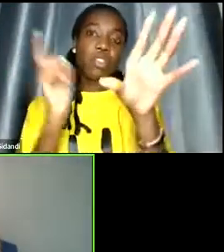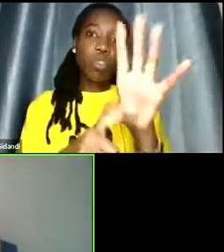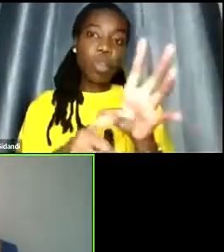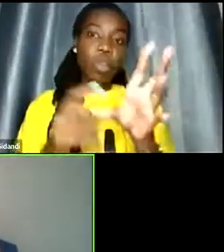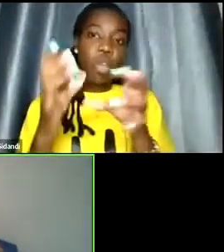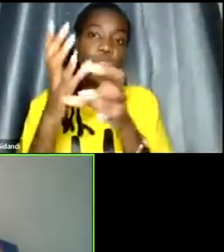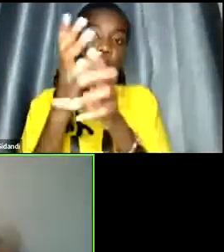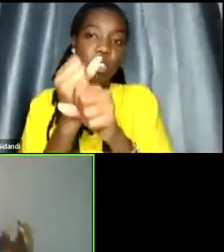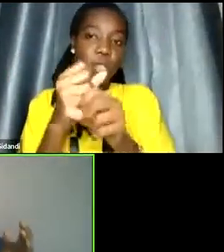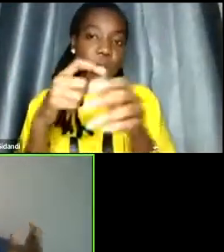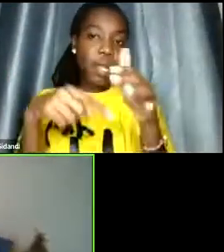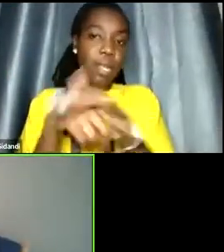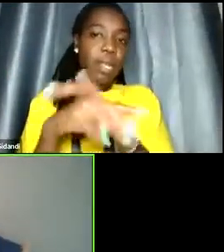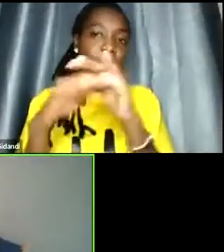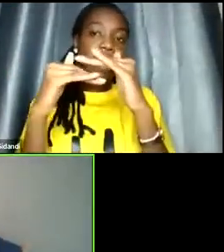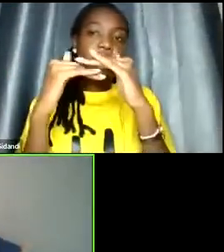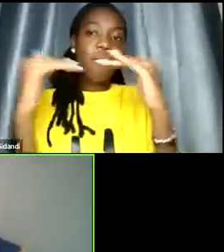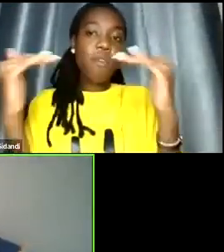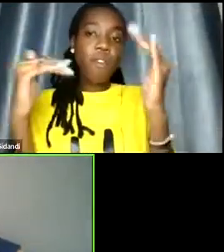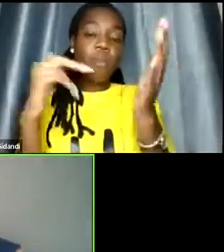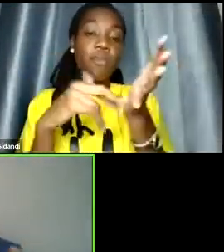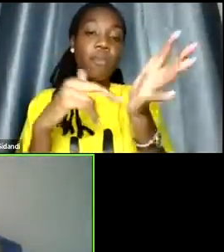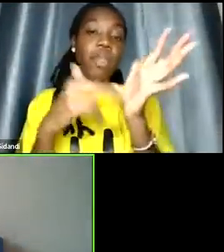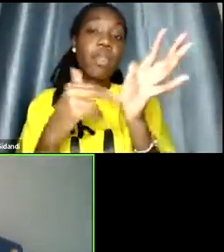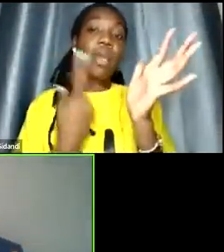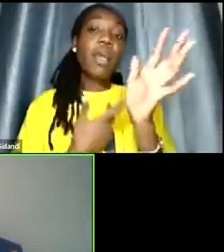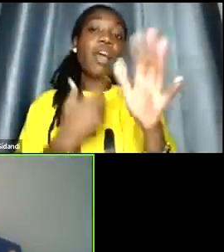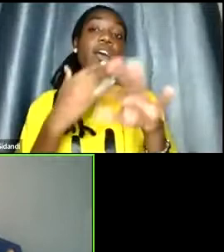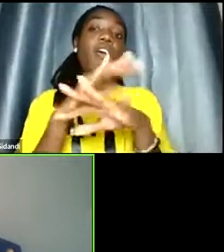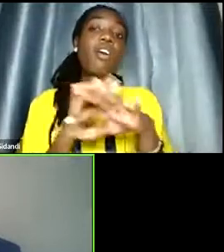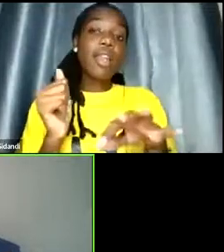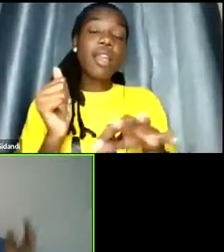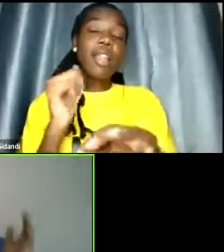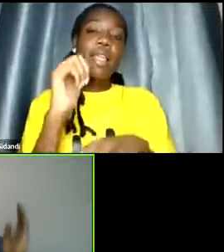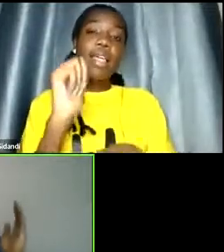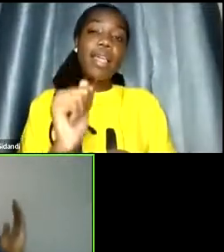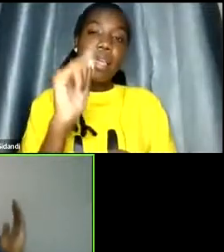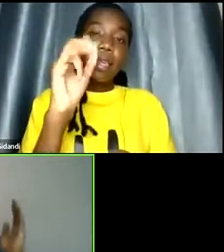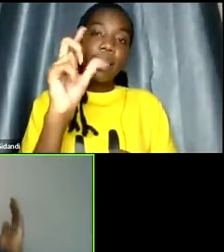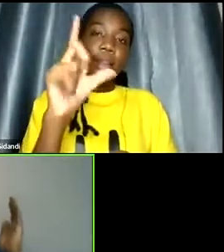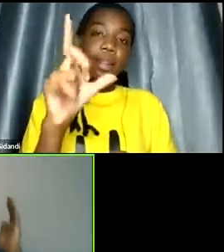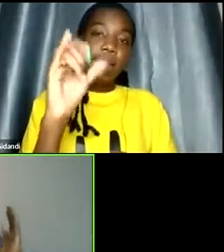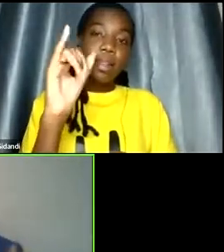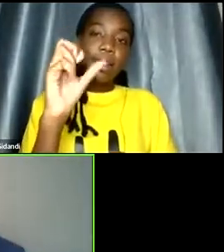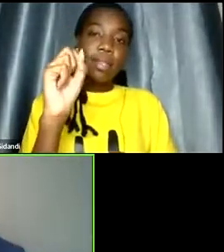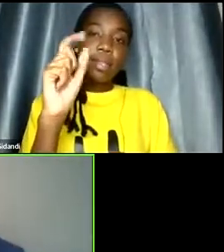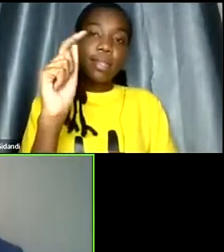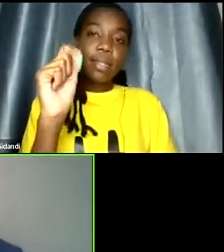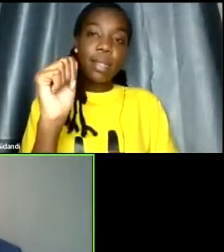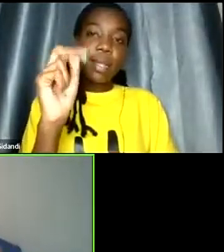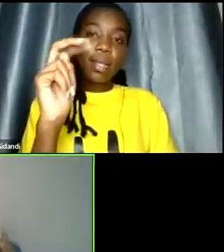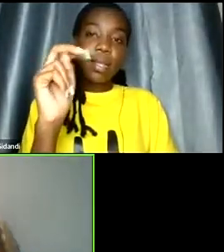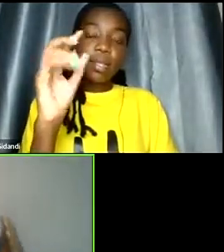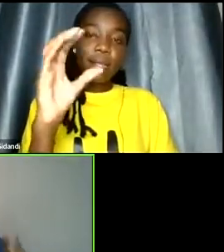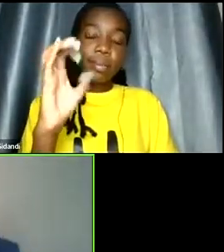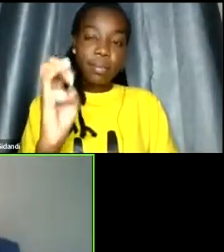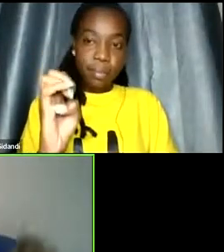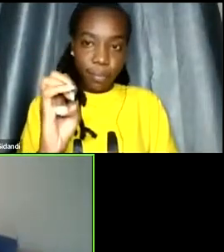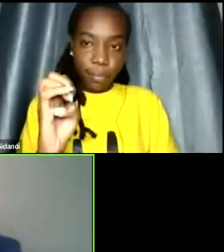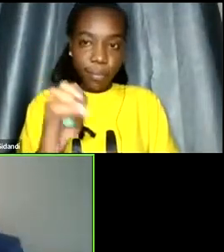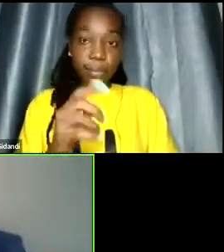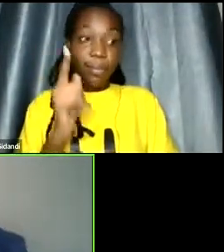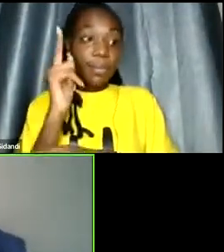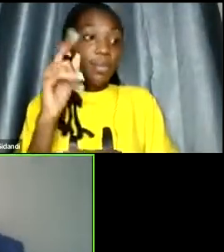sharp stars. We call them A-listers. Look out for the A-listers. They are called hypos for a reason, because they have